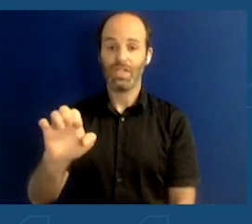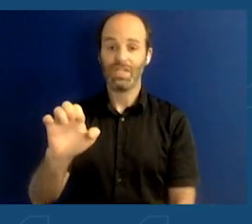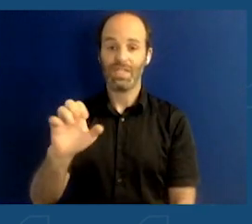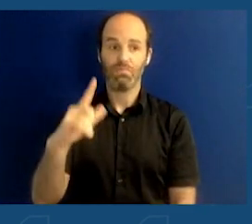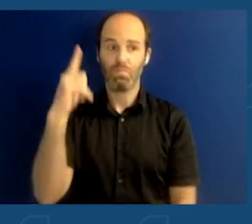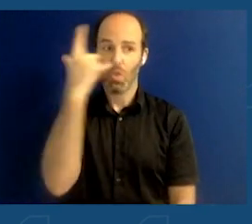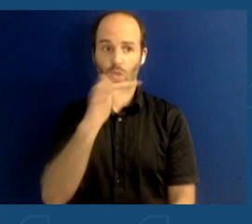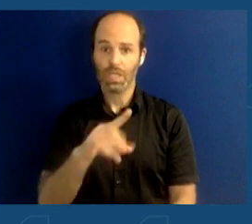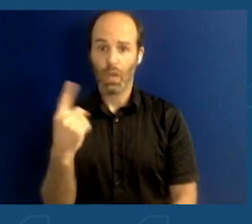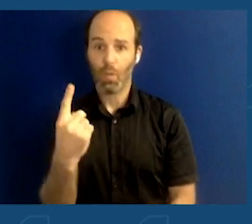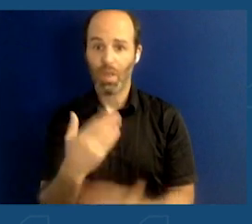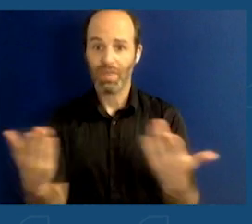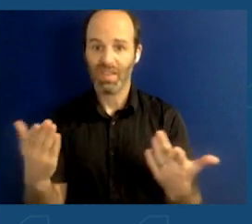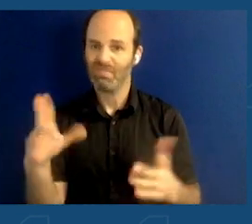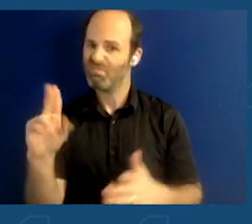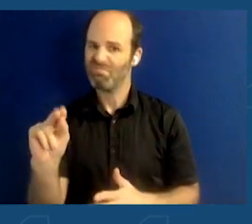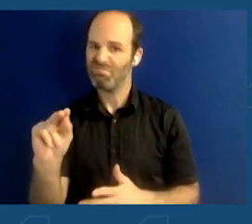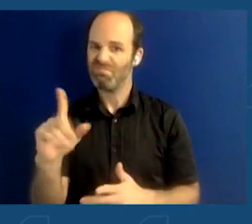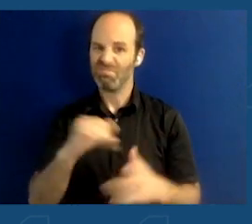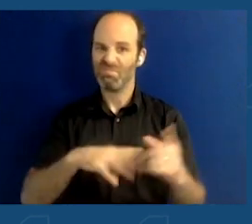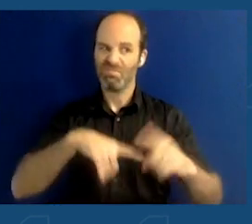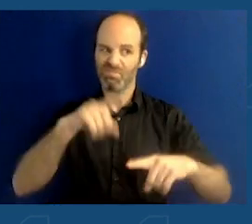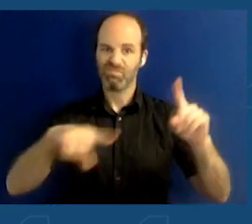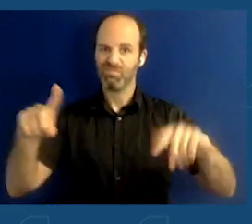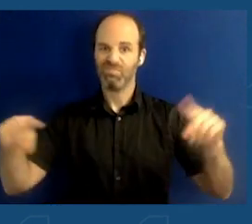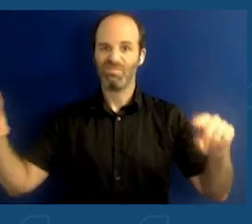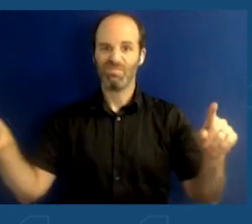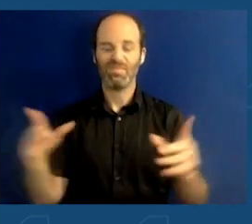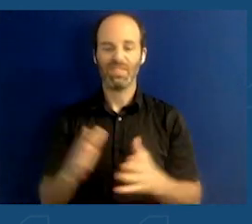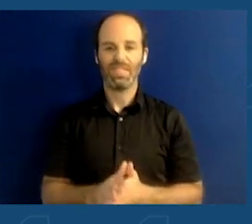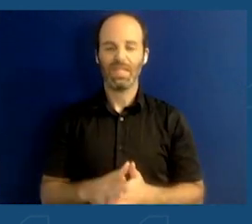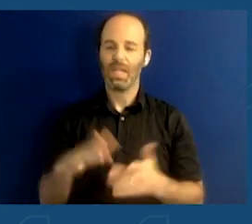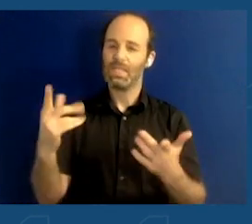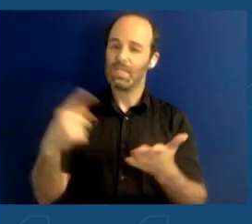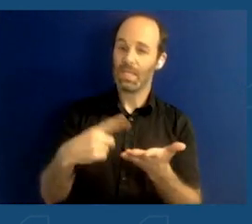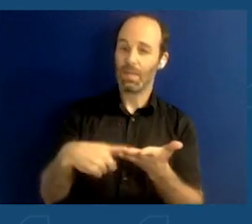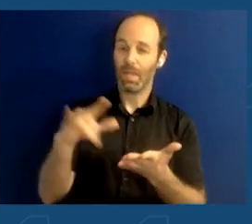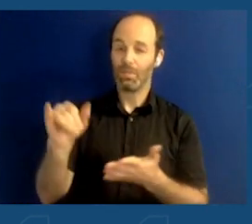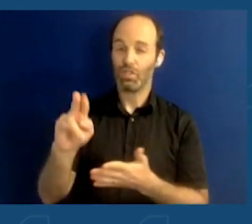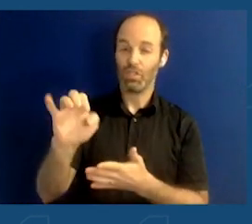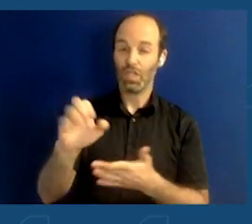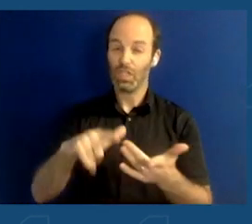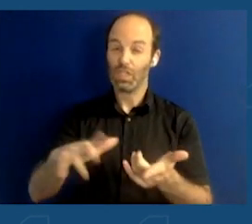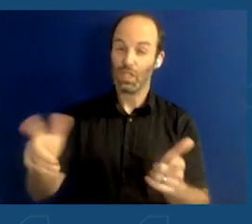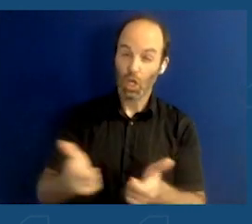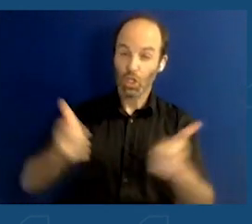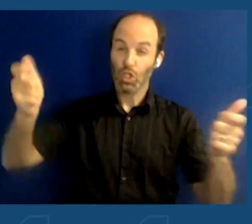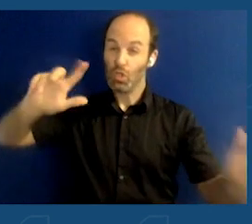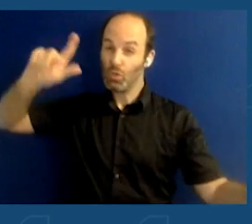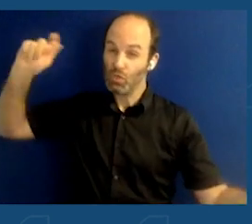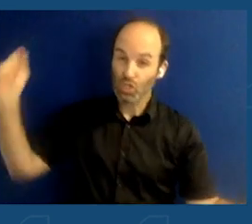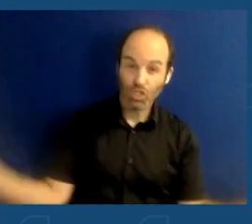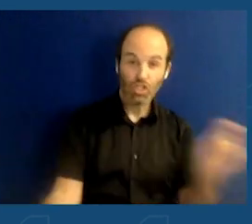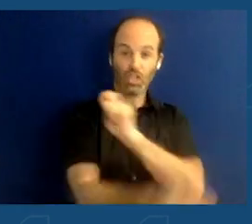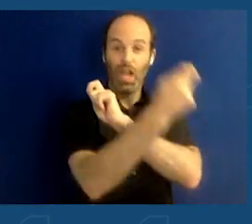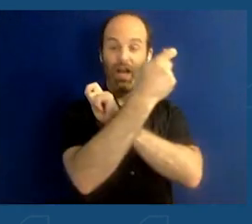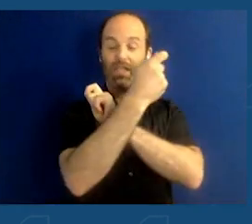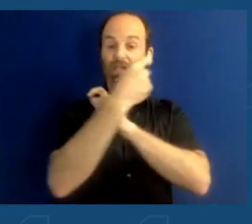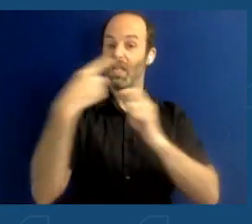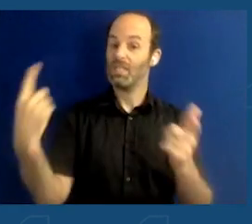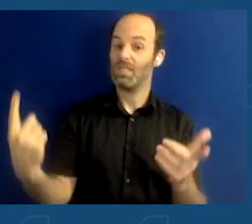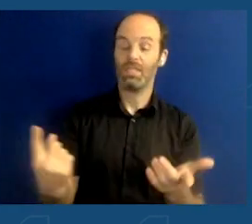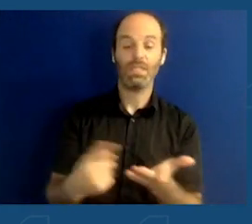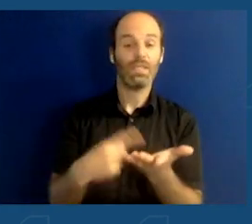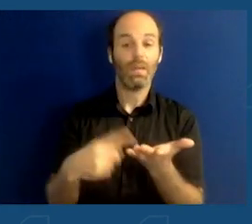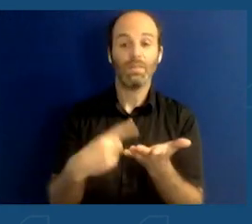many. That sometimes justice is a big, sweeping change, and sometimes it is a